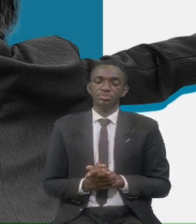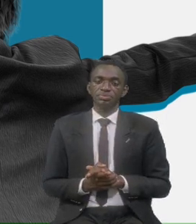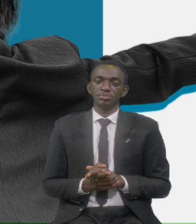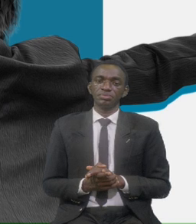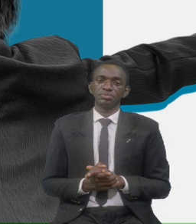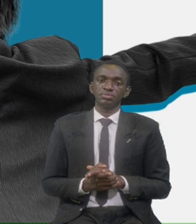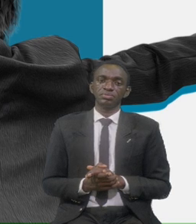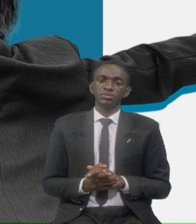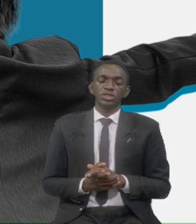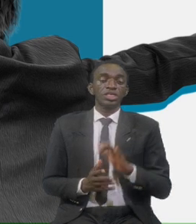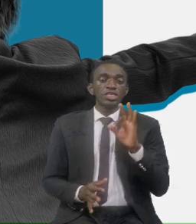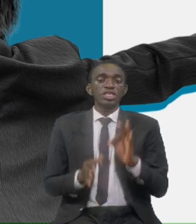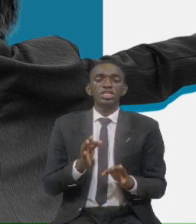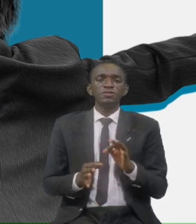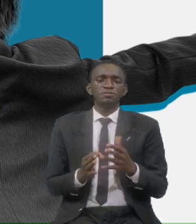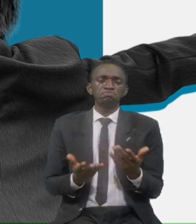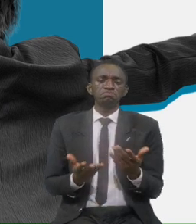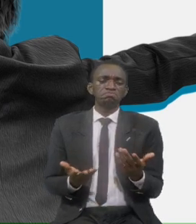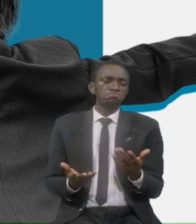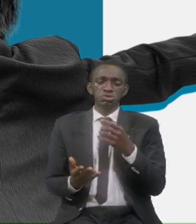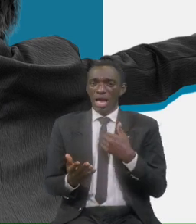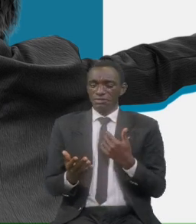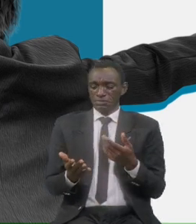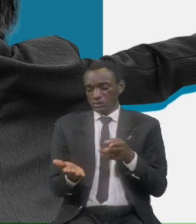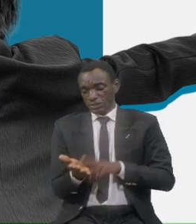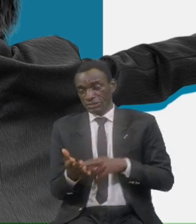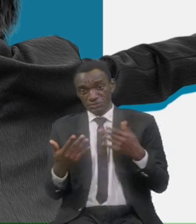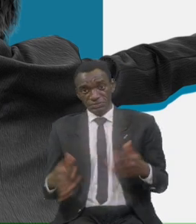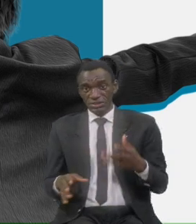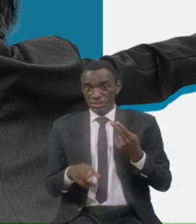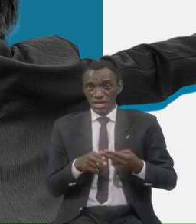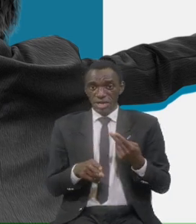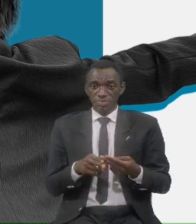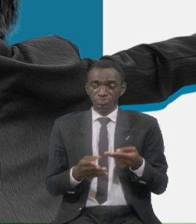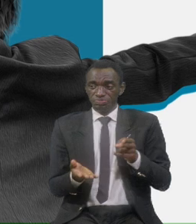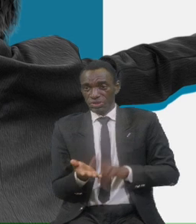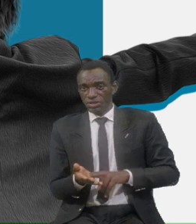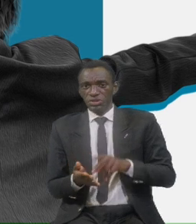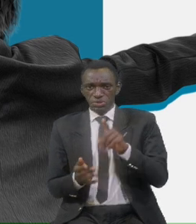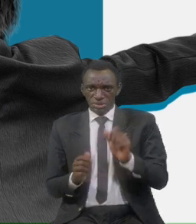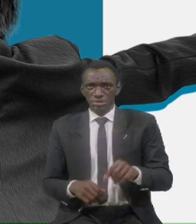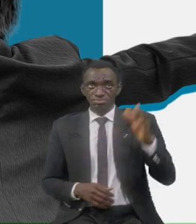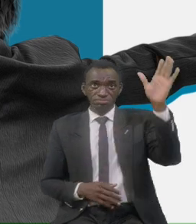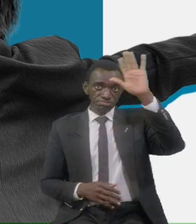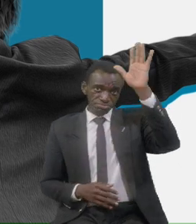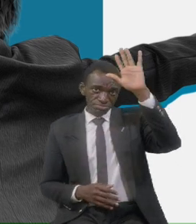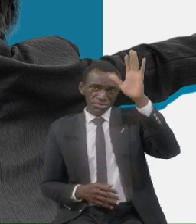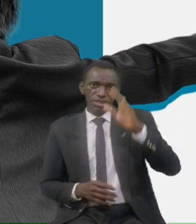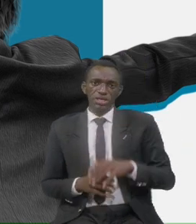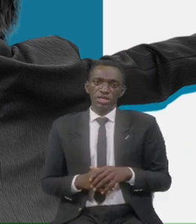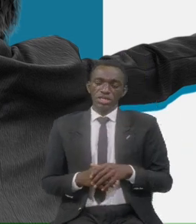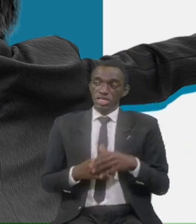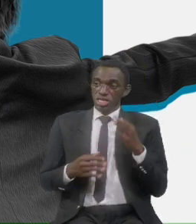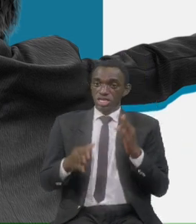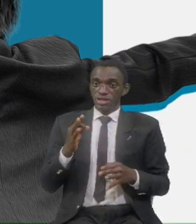if you have taken down the names of all the people around you, please indicate so that we will know that